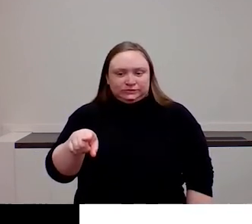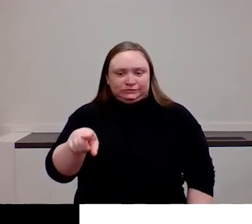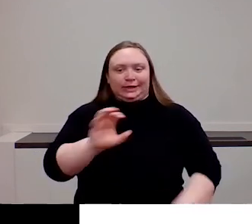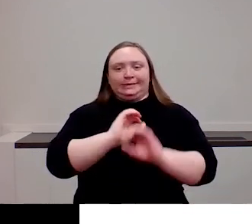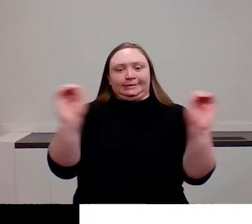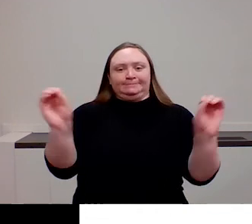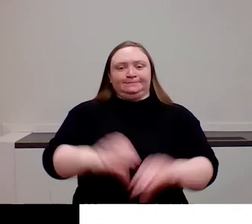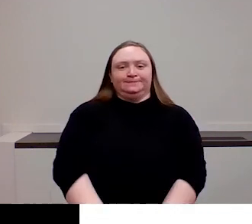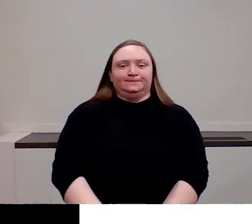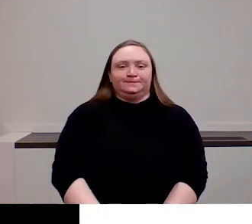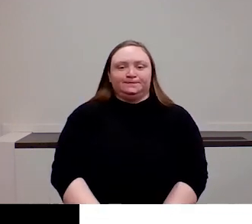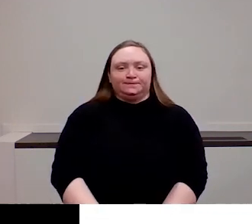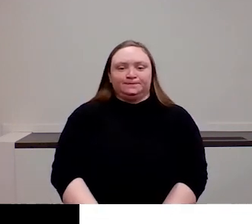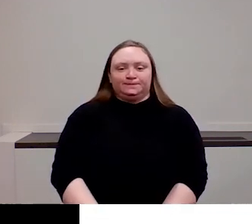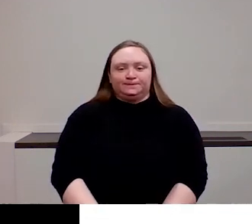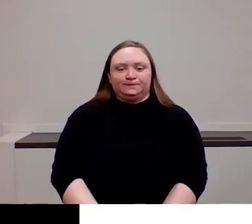None.